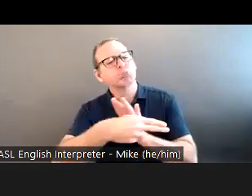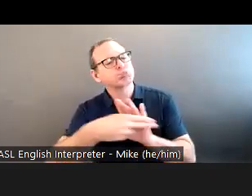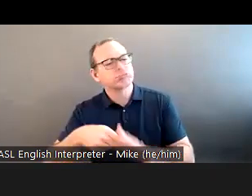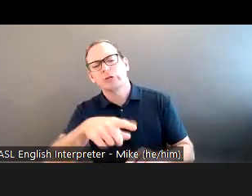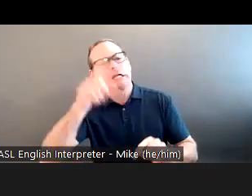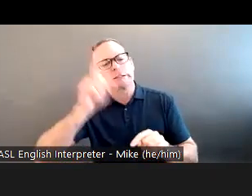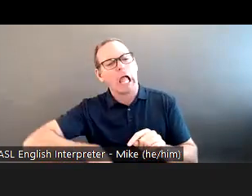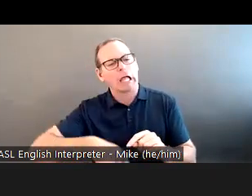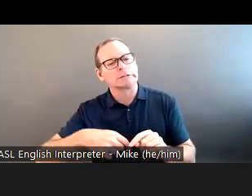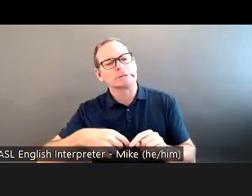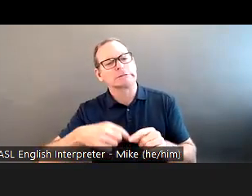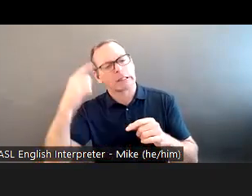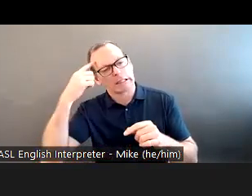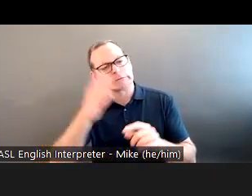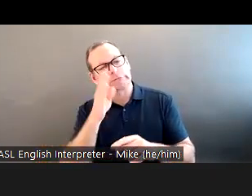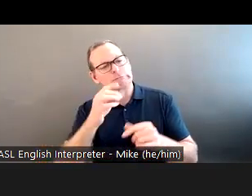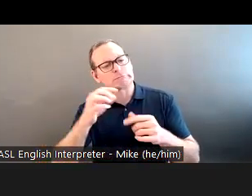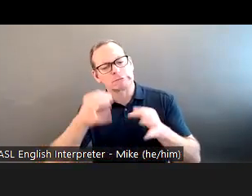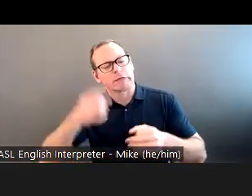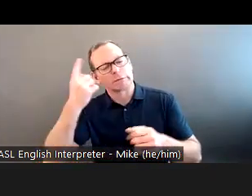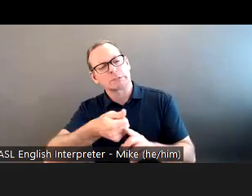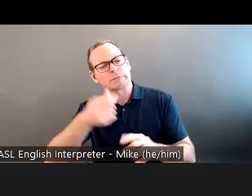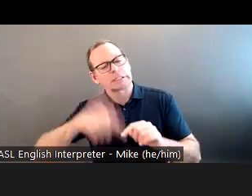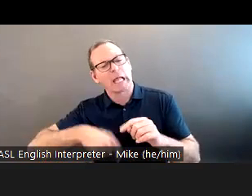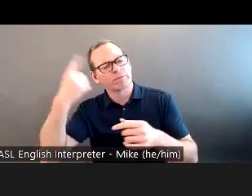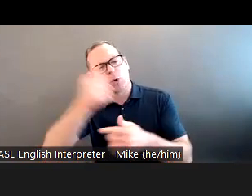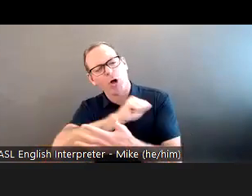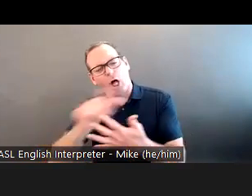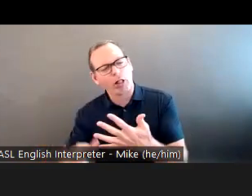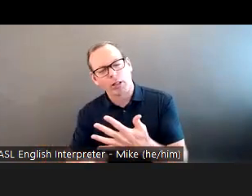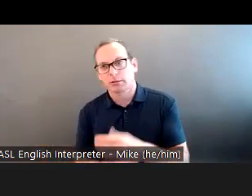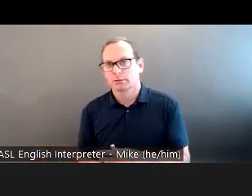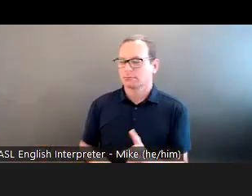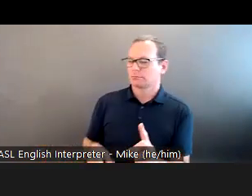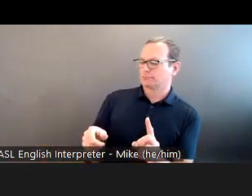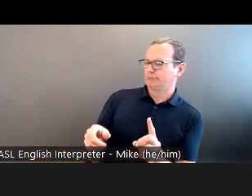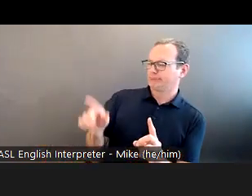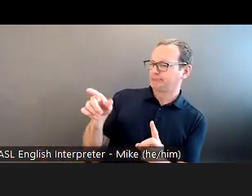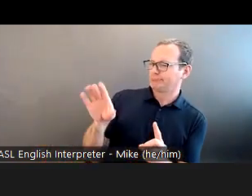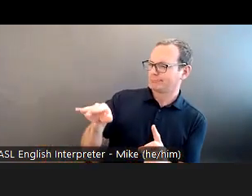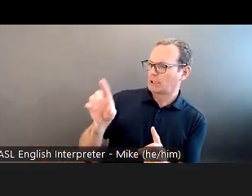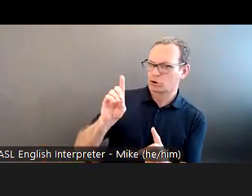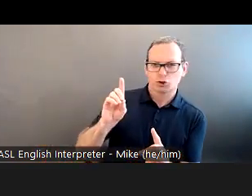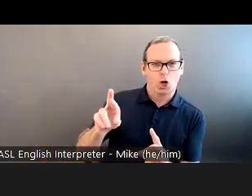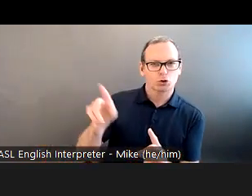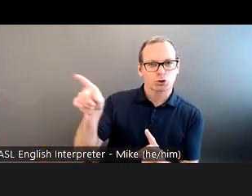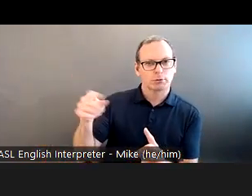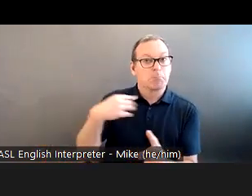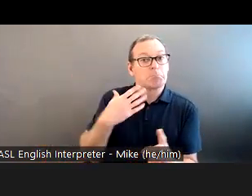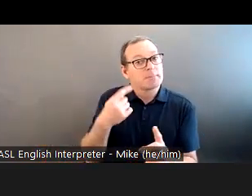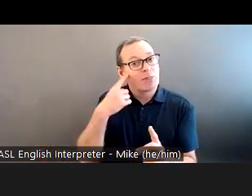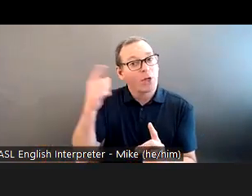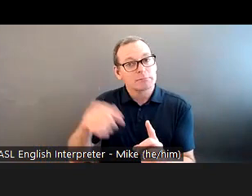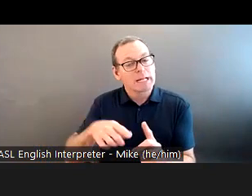for everything. We don't know what the doctor felt he was incapable of. The doctor probably felt that he was incapable of